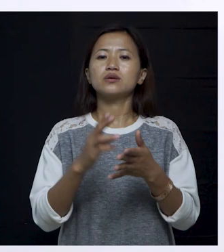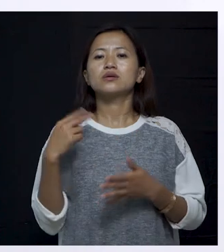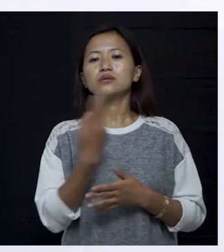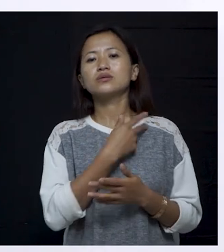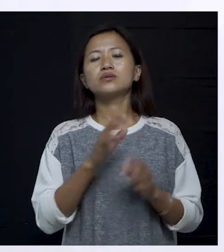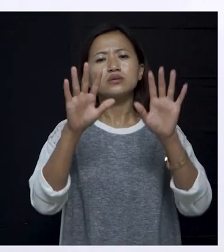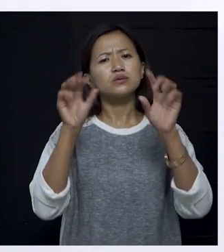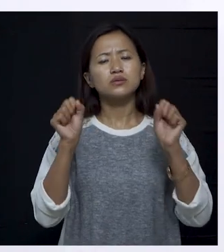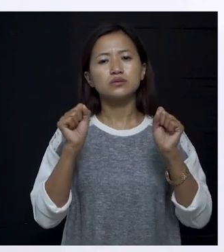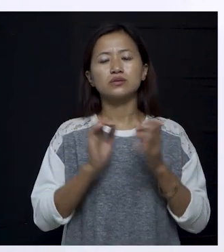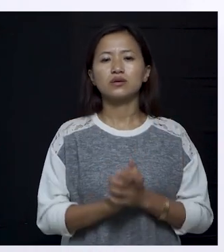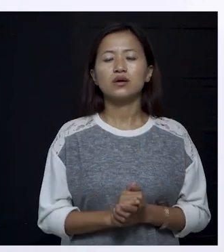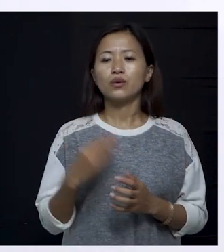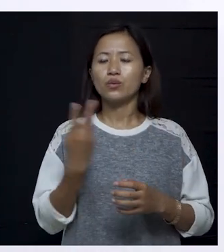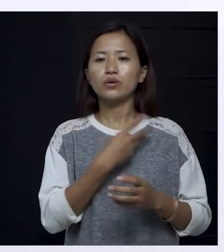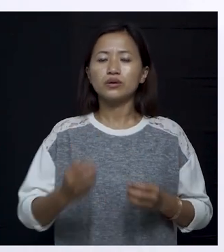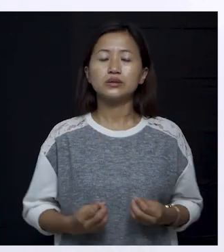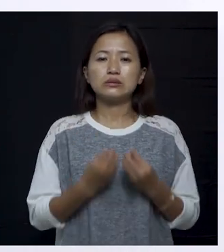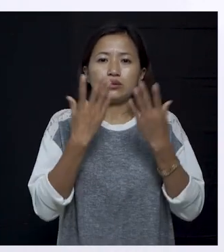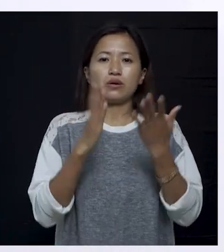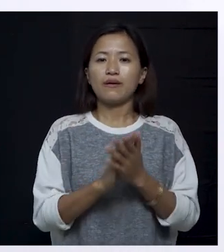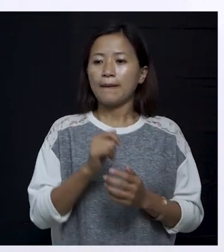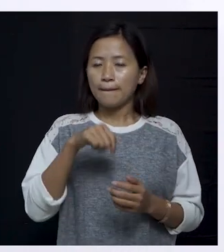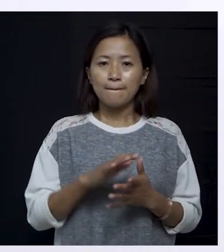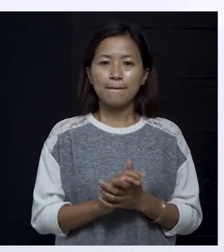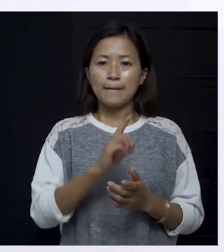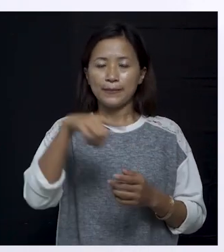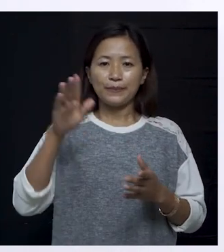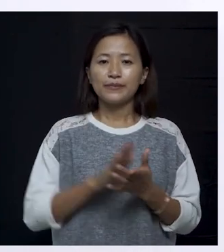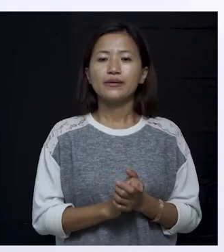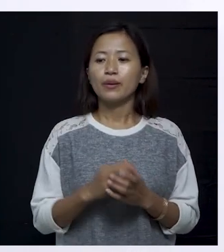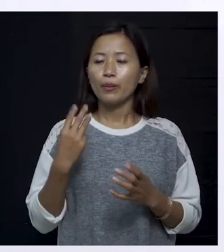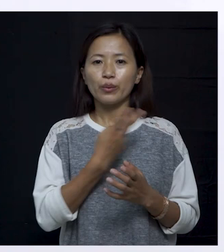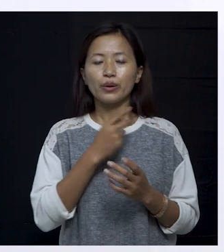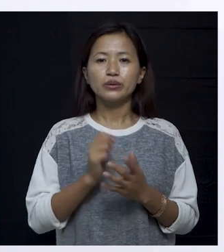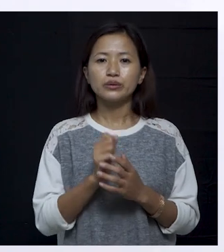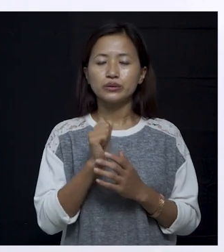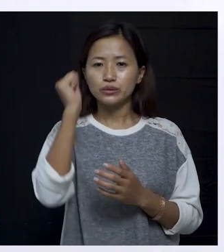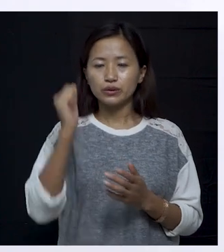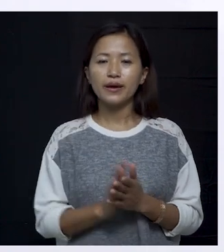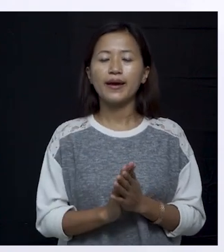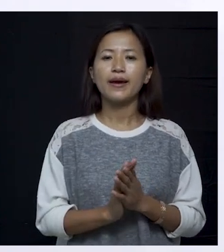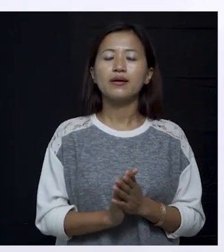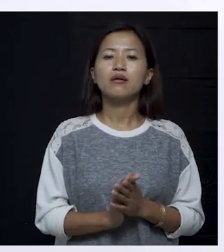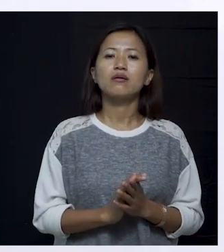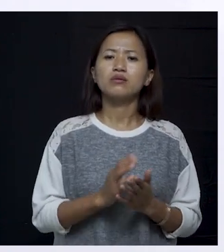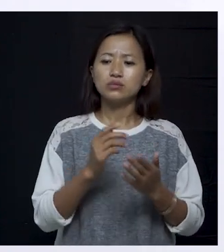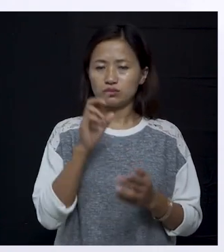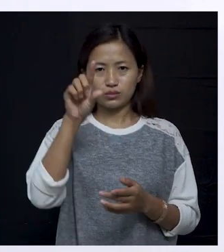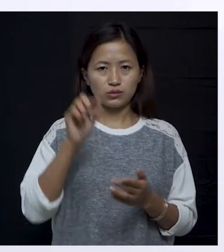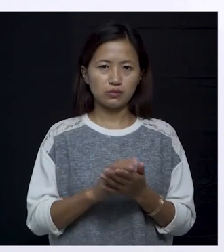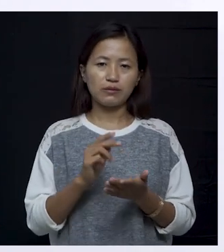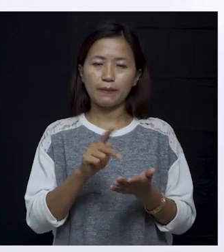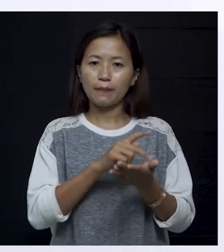the Constitution, okay, we are enjoying it, right? We are enjoying the rights. So we also, we need to do our part. That